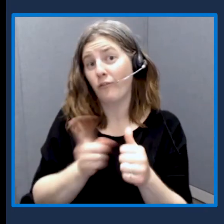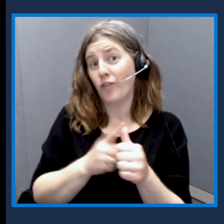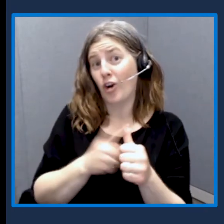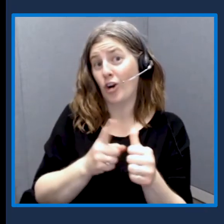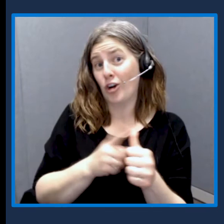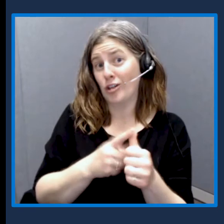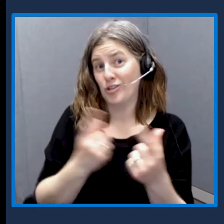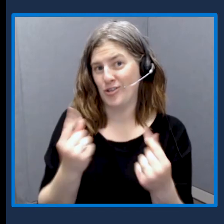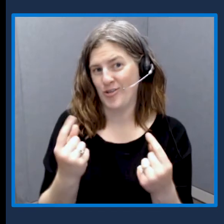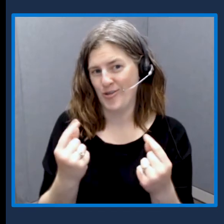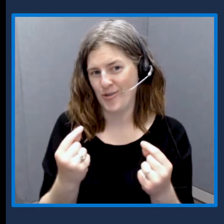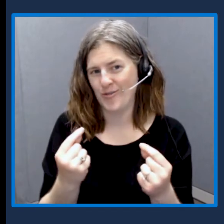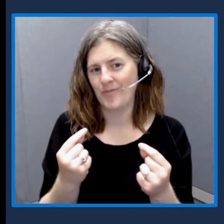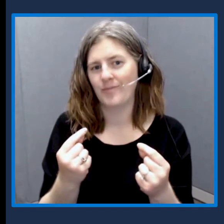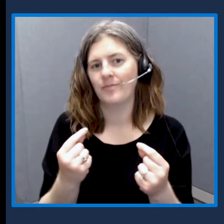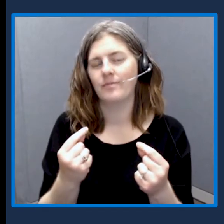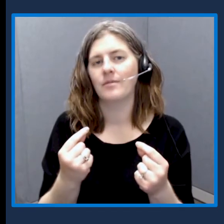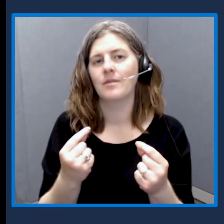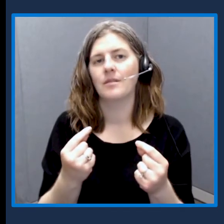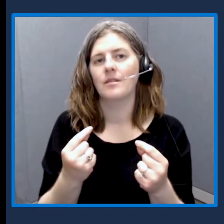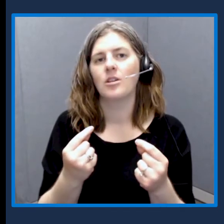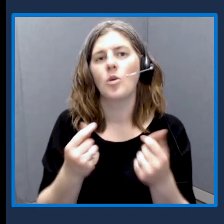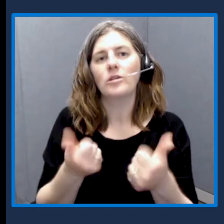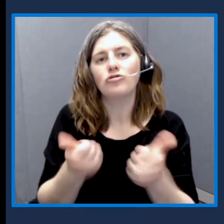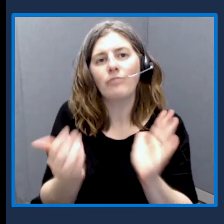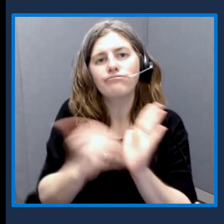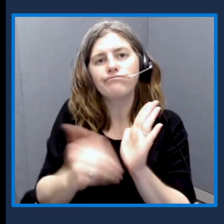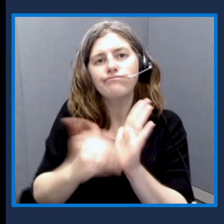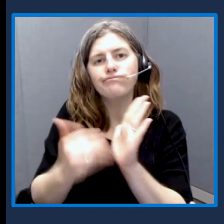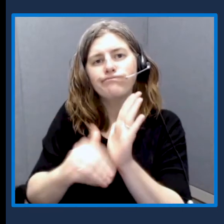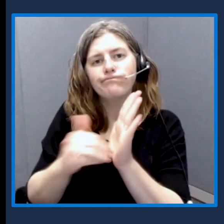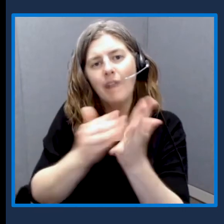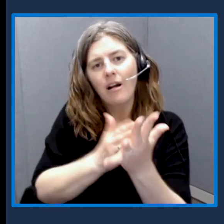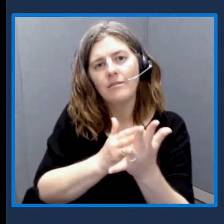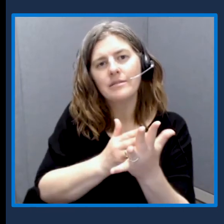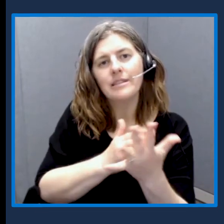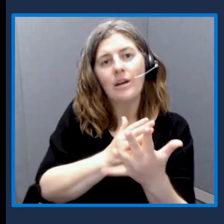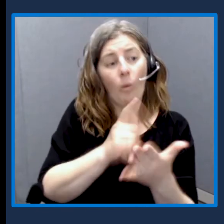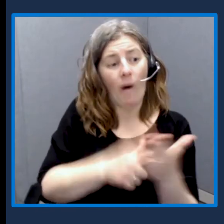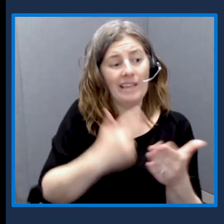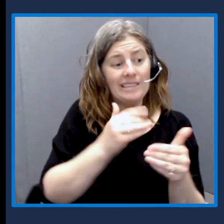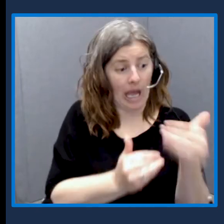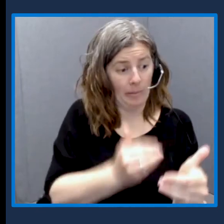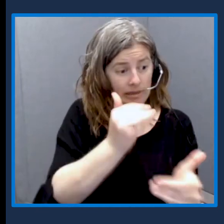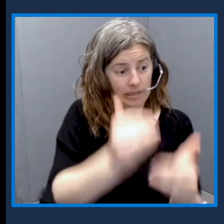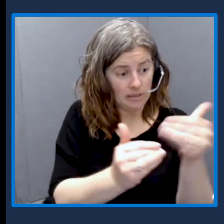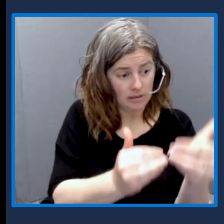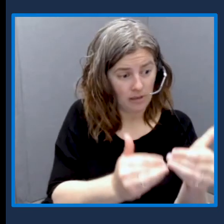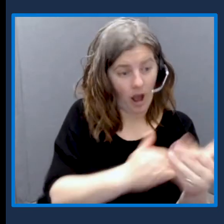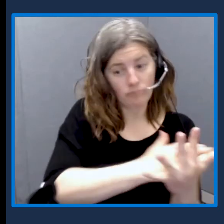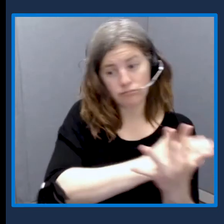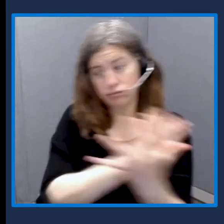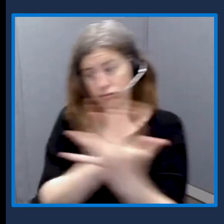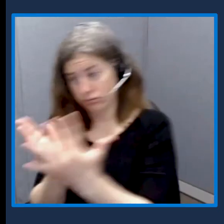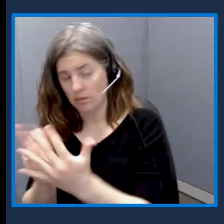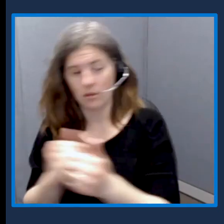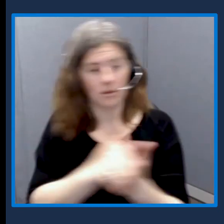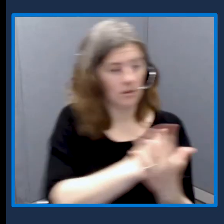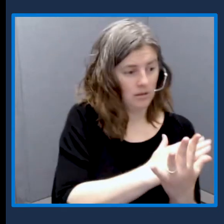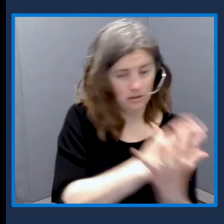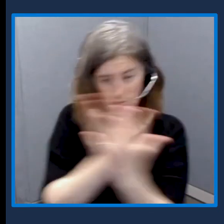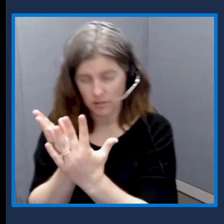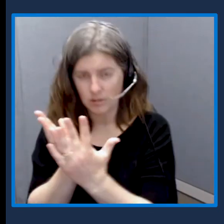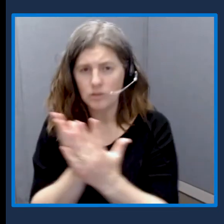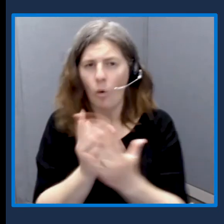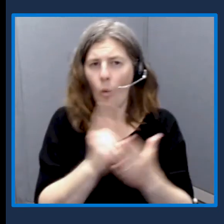going to do is you want to iterate through the steps that you just took to find the issues, to ensure